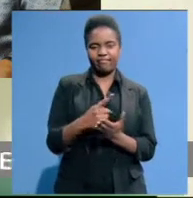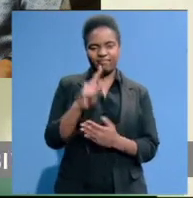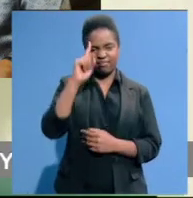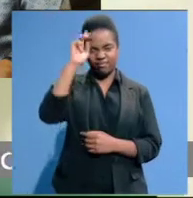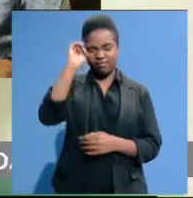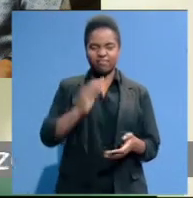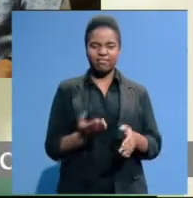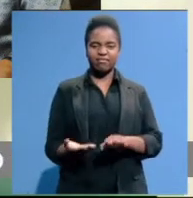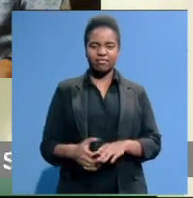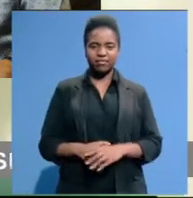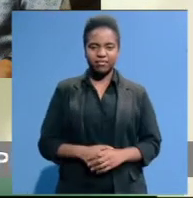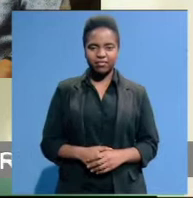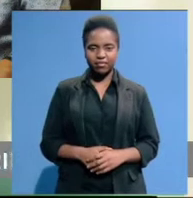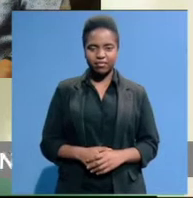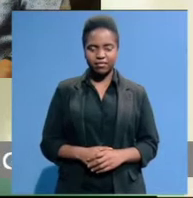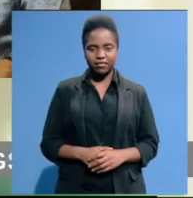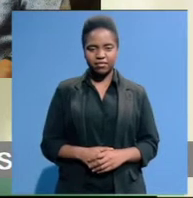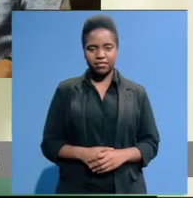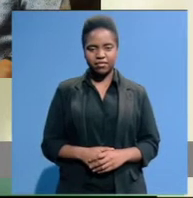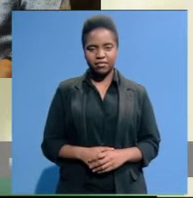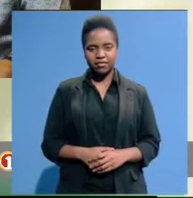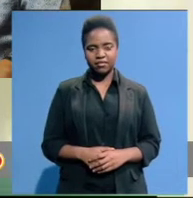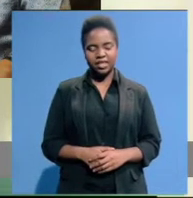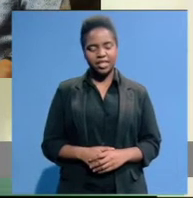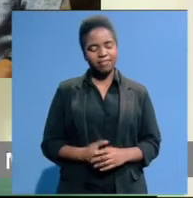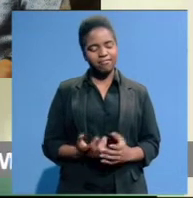Welcome, Baba Mahlasela. Good to have you on the show.